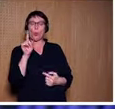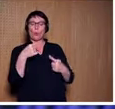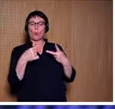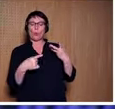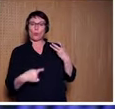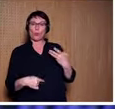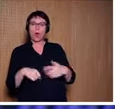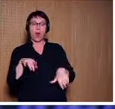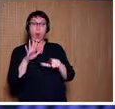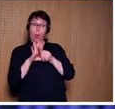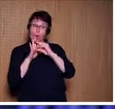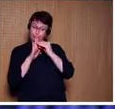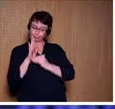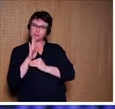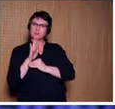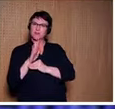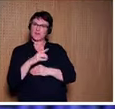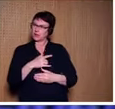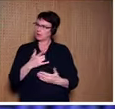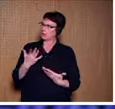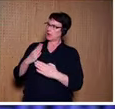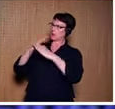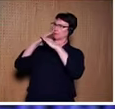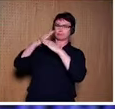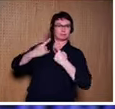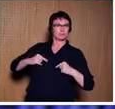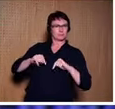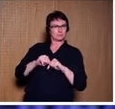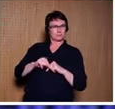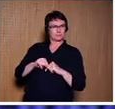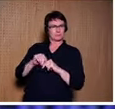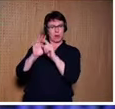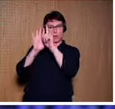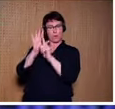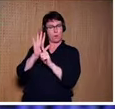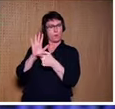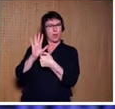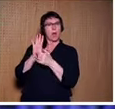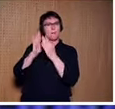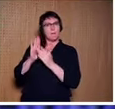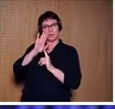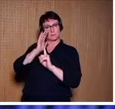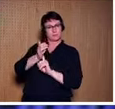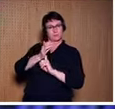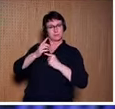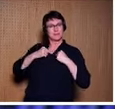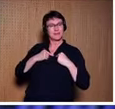of law, which should be the guardian of justice, has become its adversary.